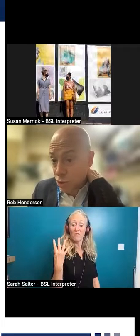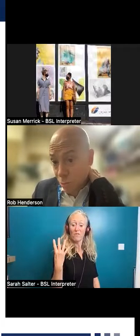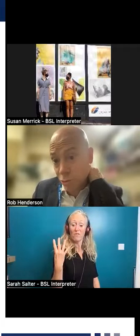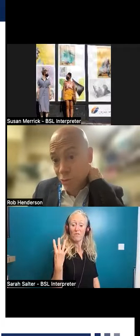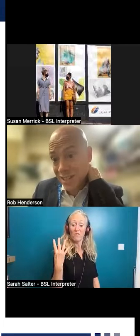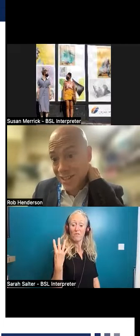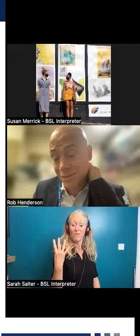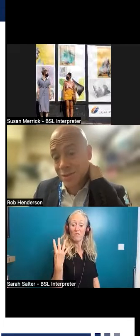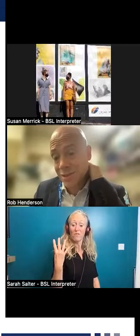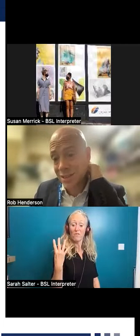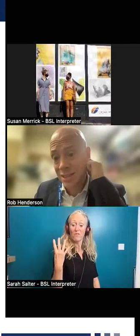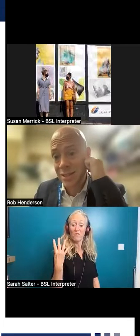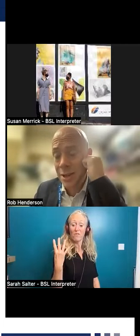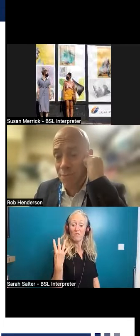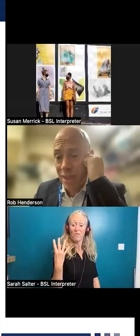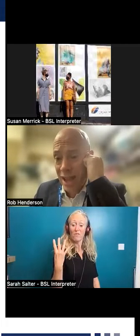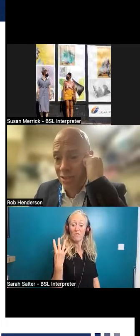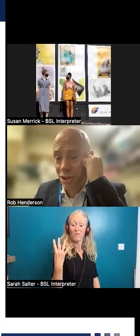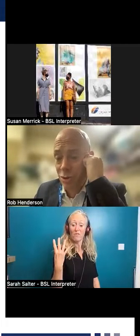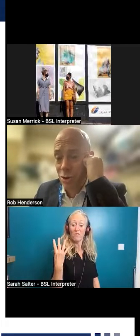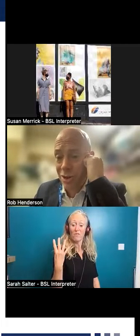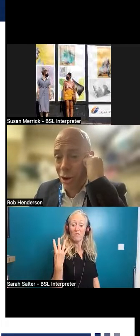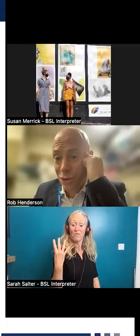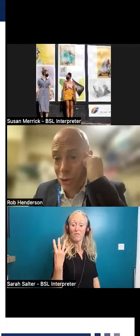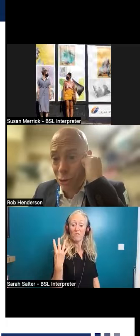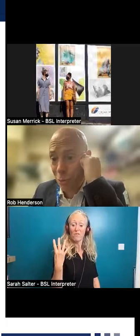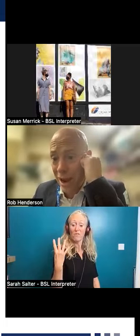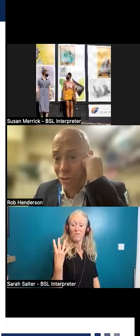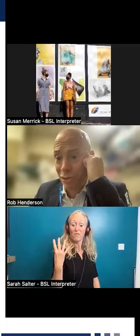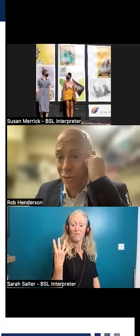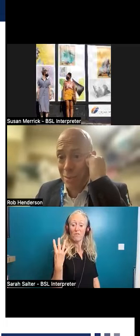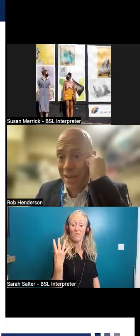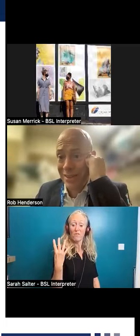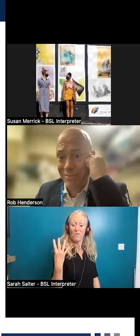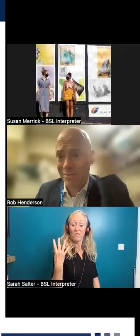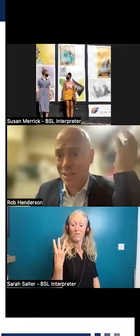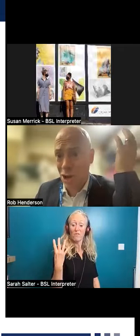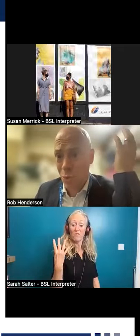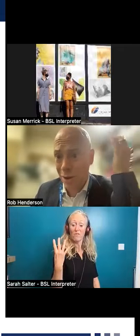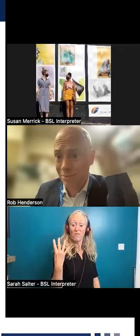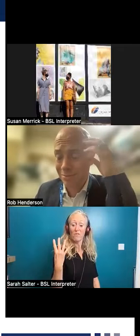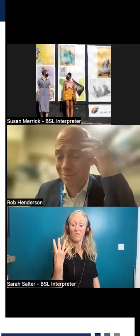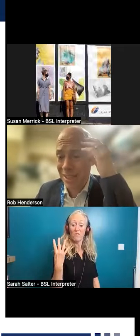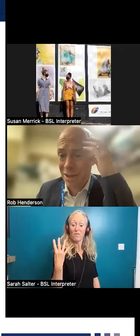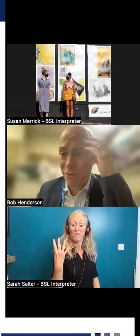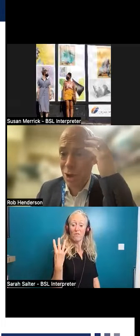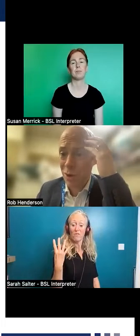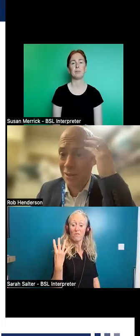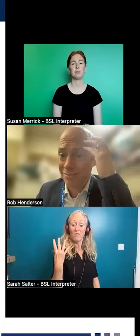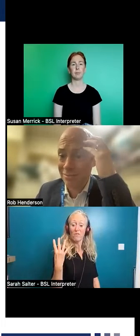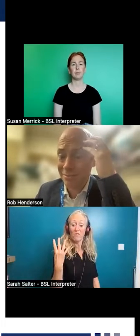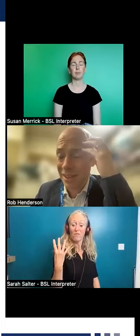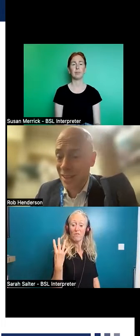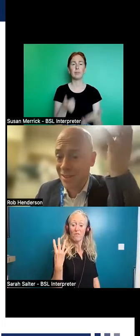call autosomal recessive disease. And so often you look back through the family and there's no one. It's come from